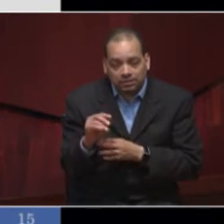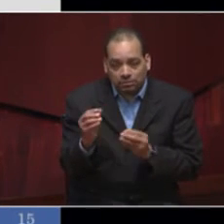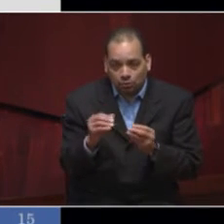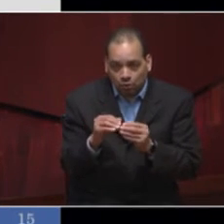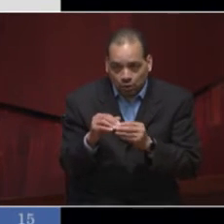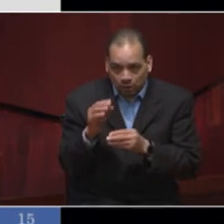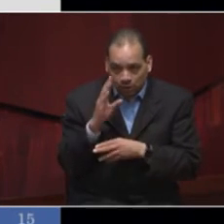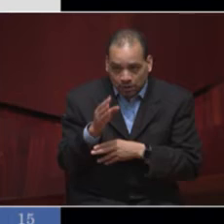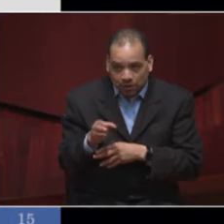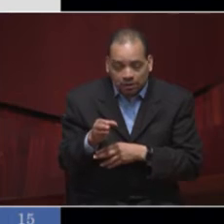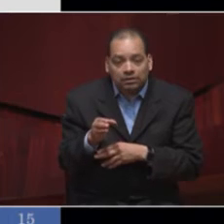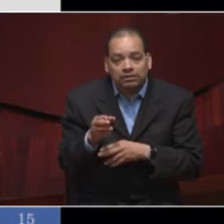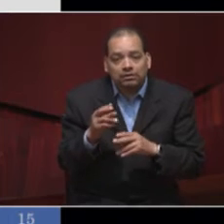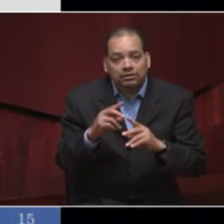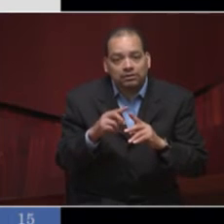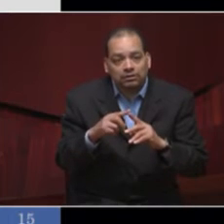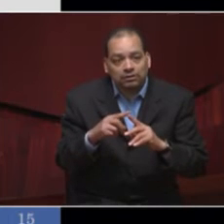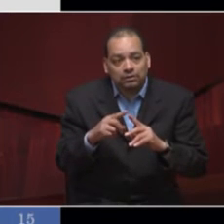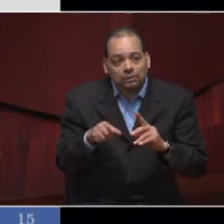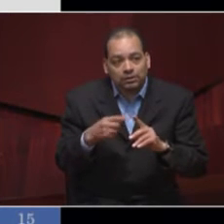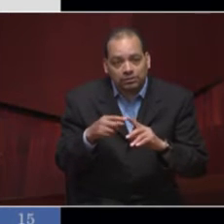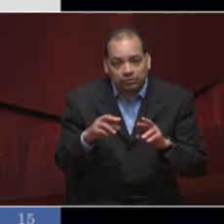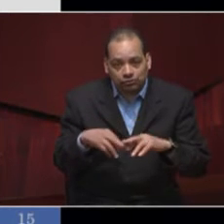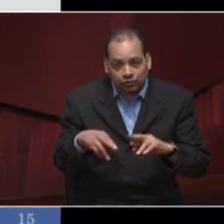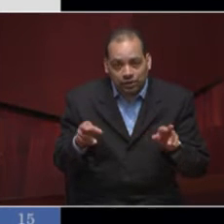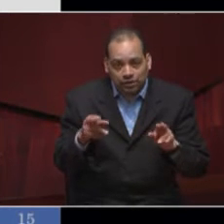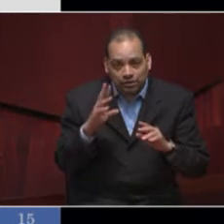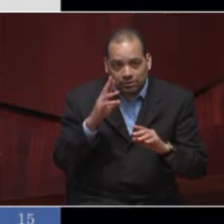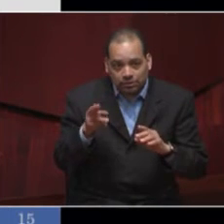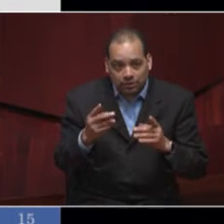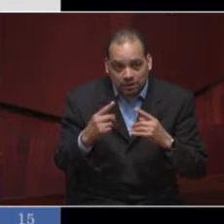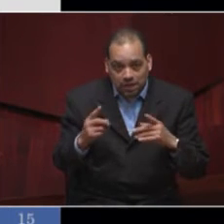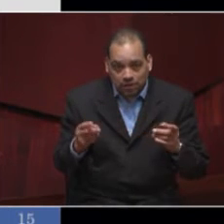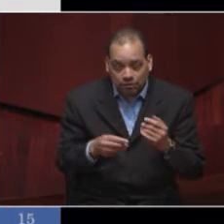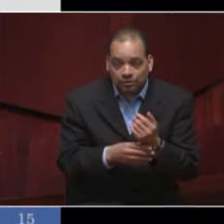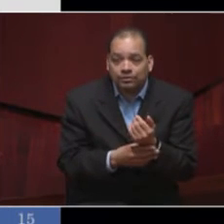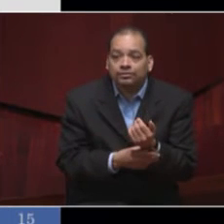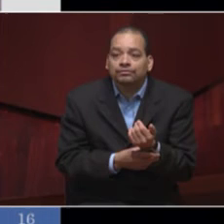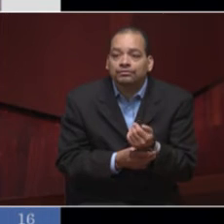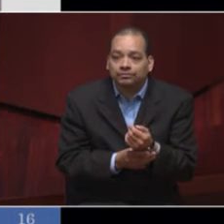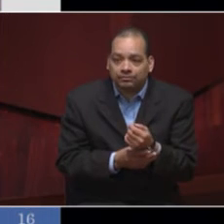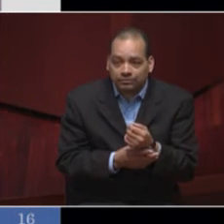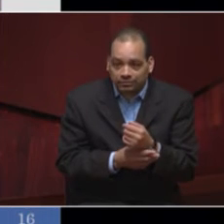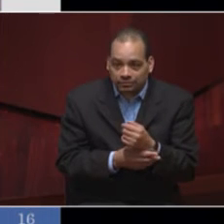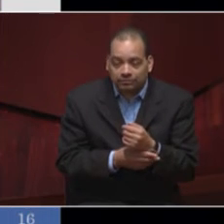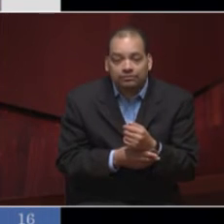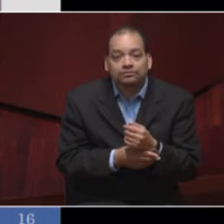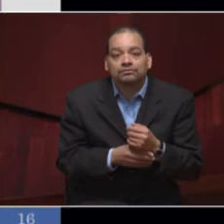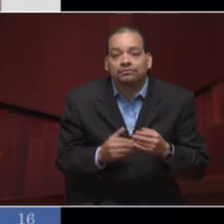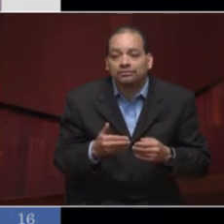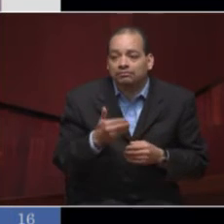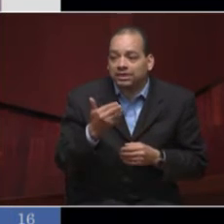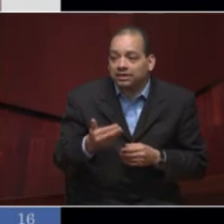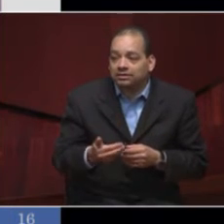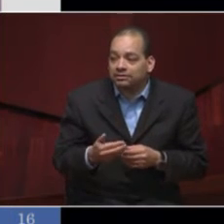ready, we'll ensure that you receive an announcement about that. Next slide.